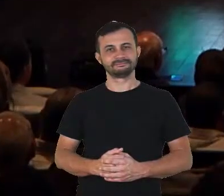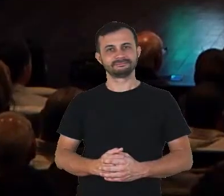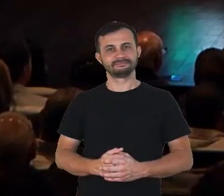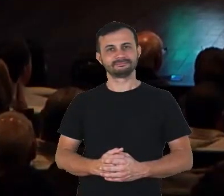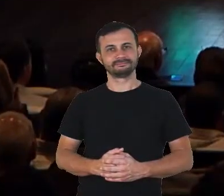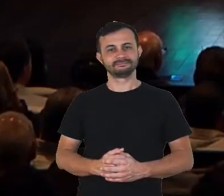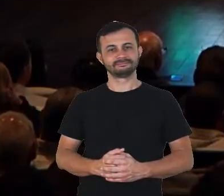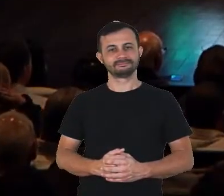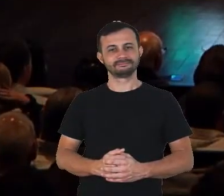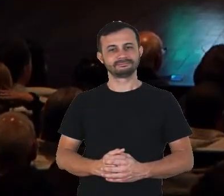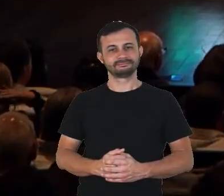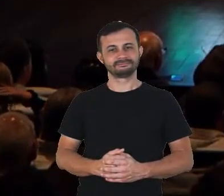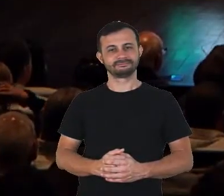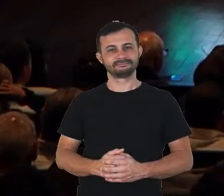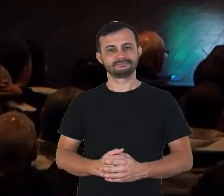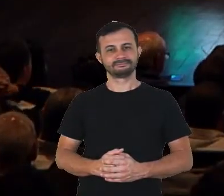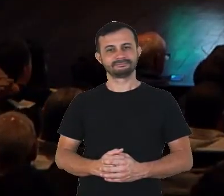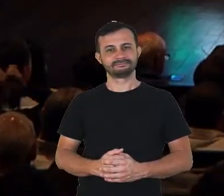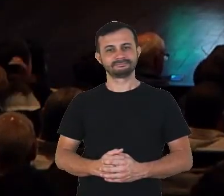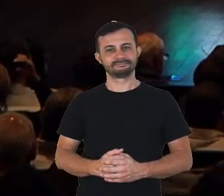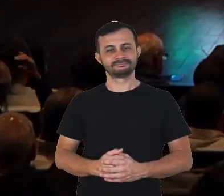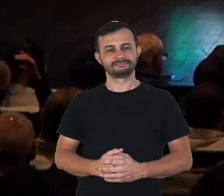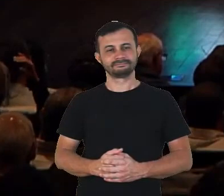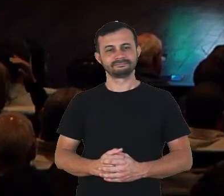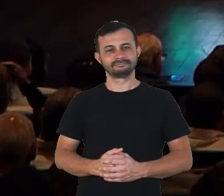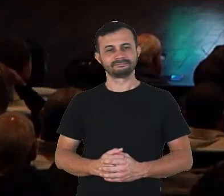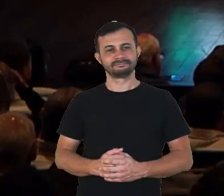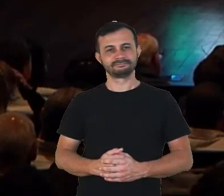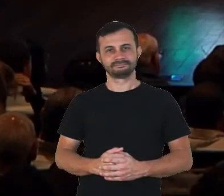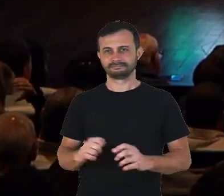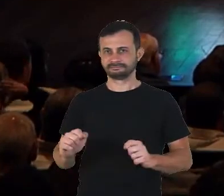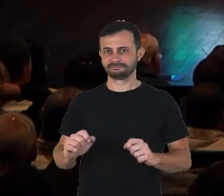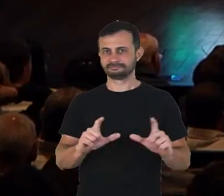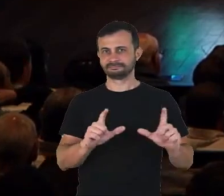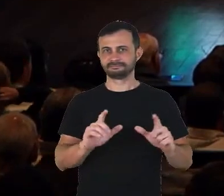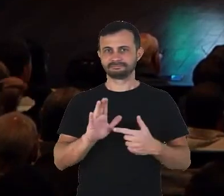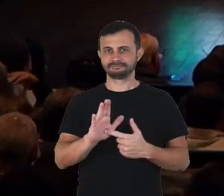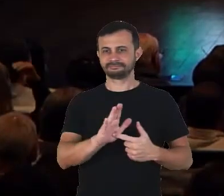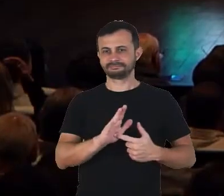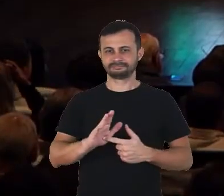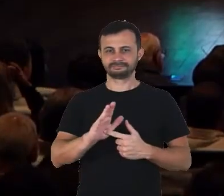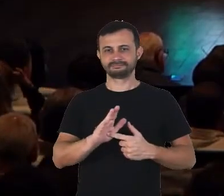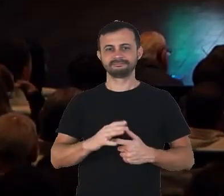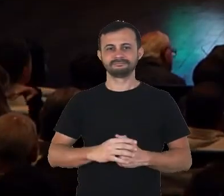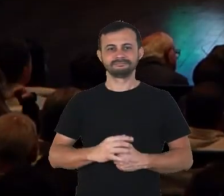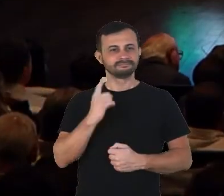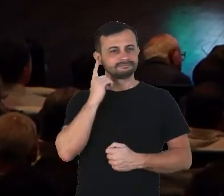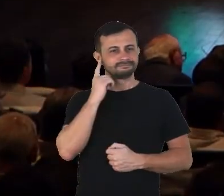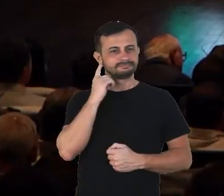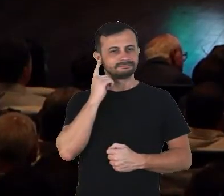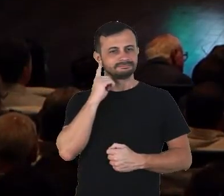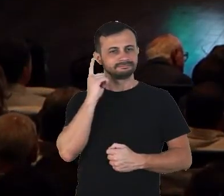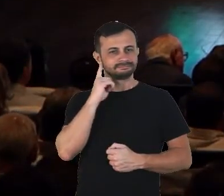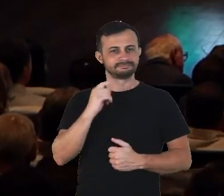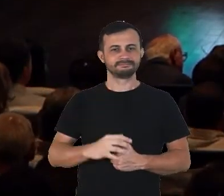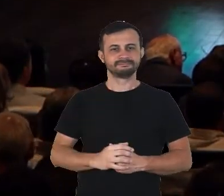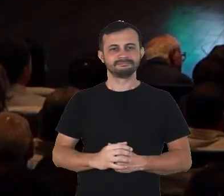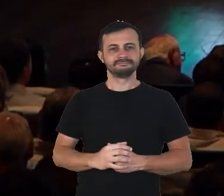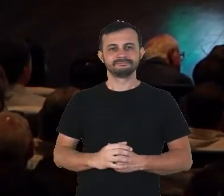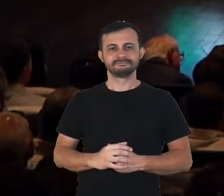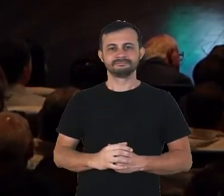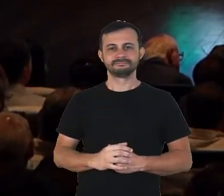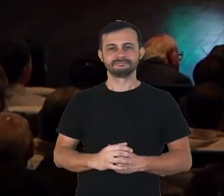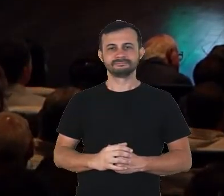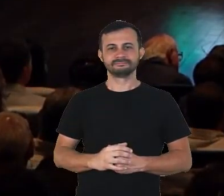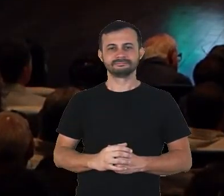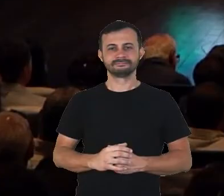after a correct tailings management. I think that we can start with some questions. We still have some time to do